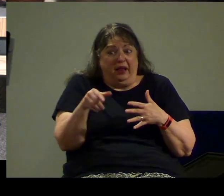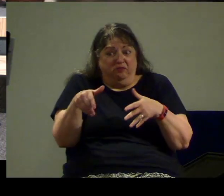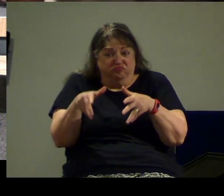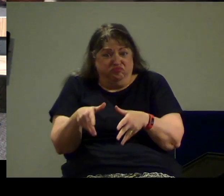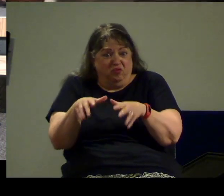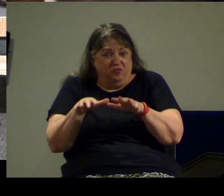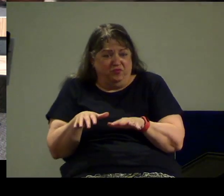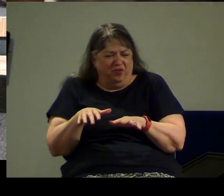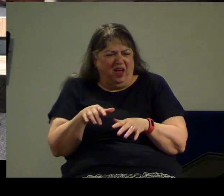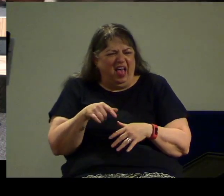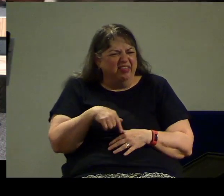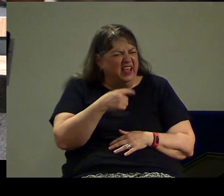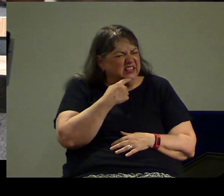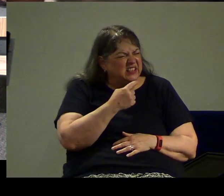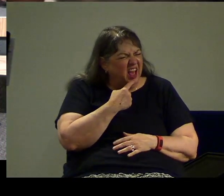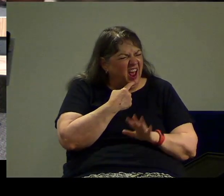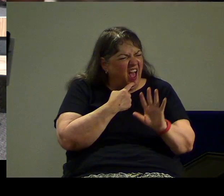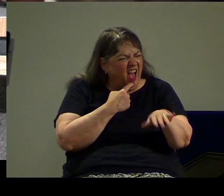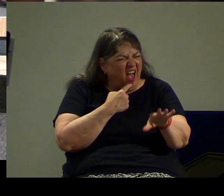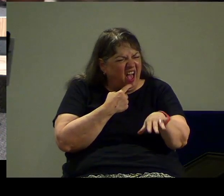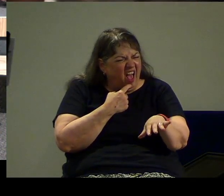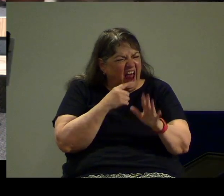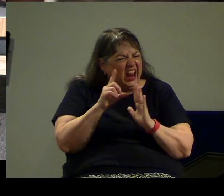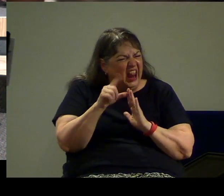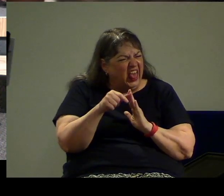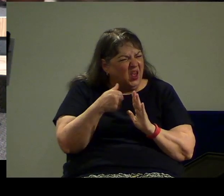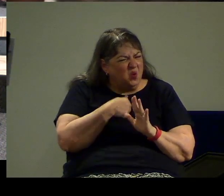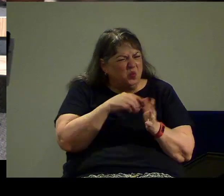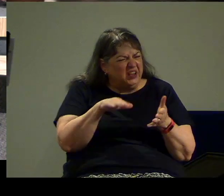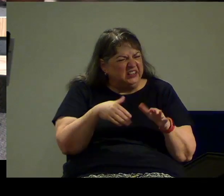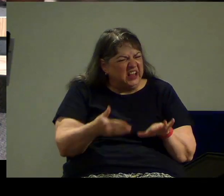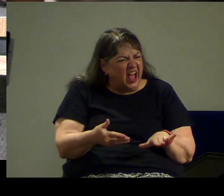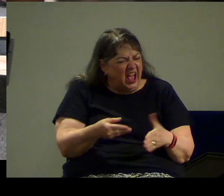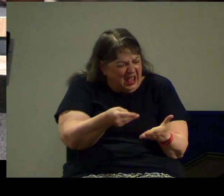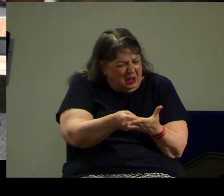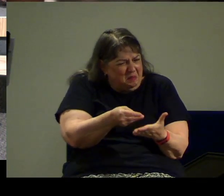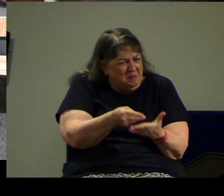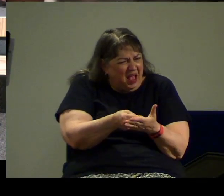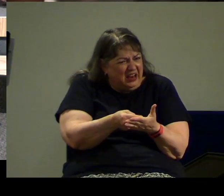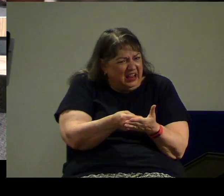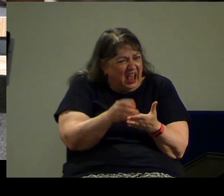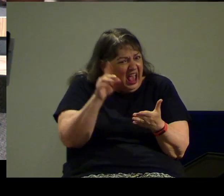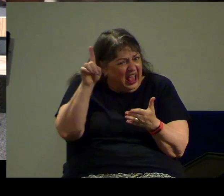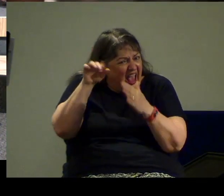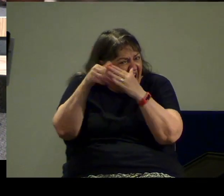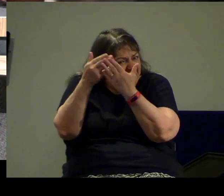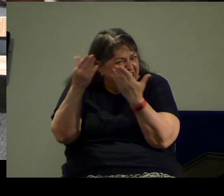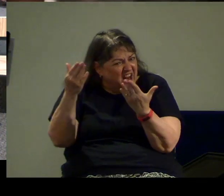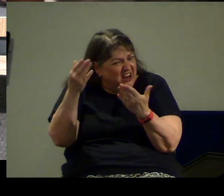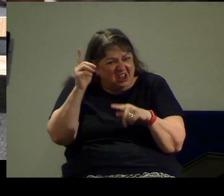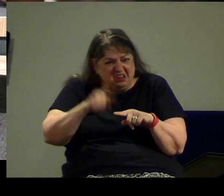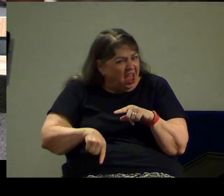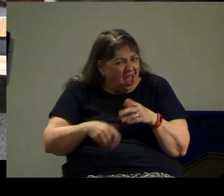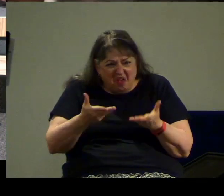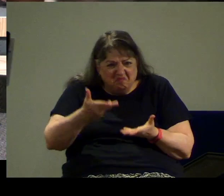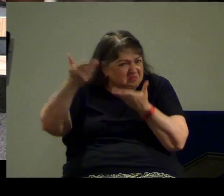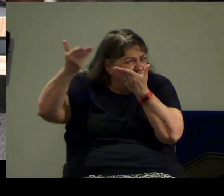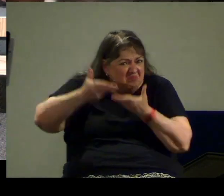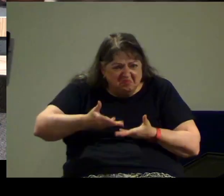money with us." And they began to give it all away. They began to start foundations and all